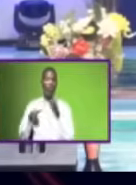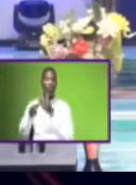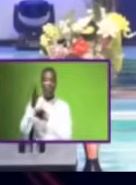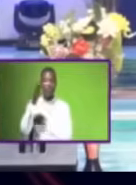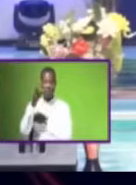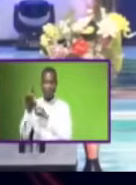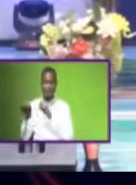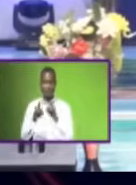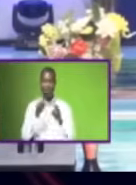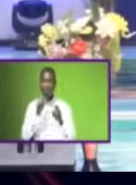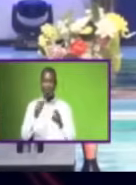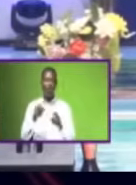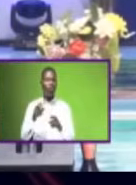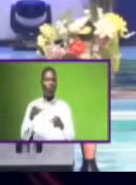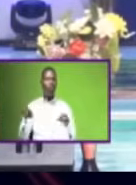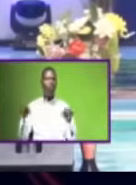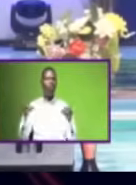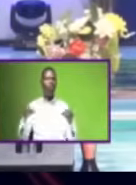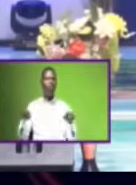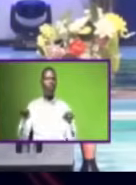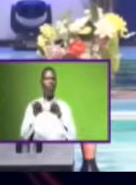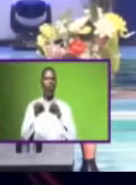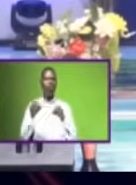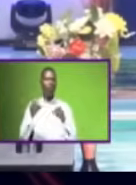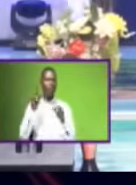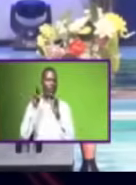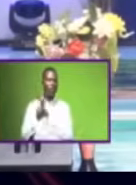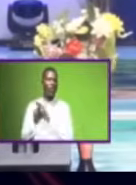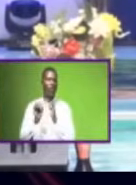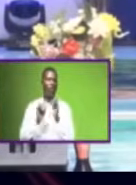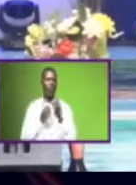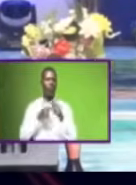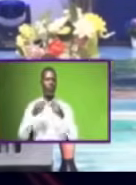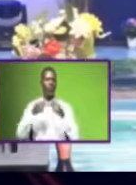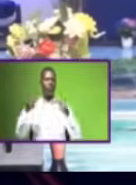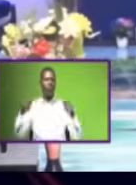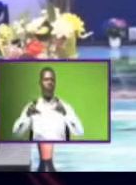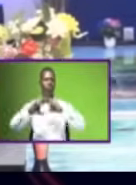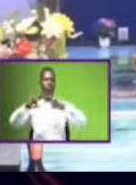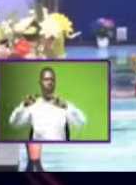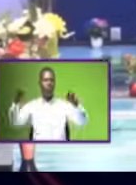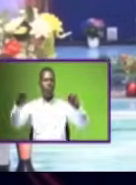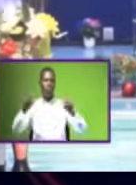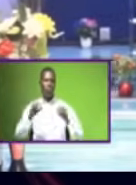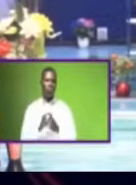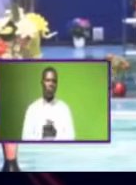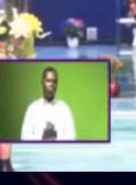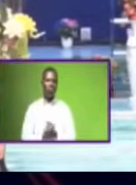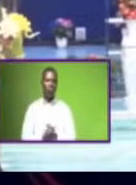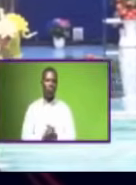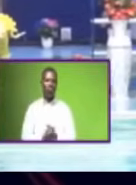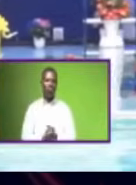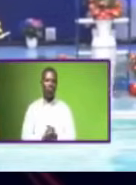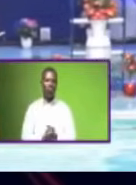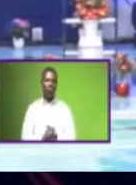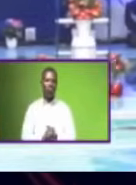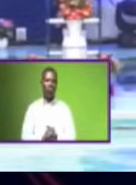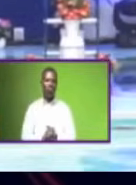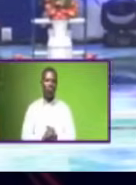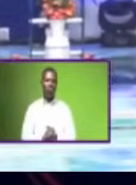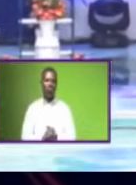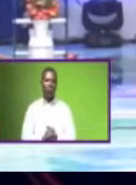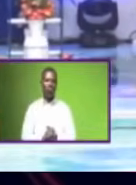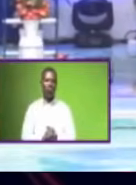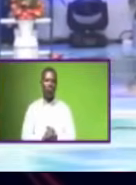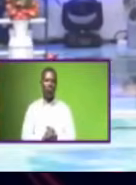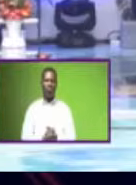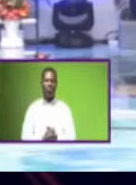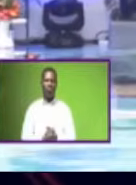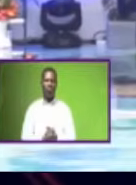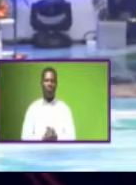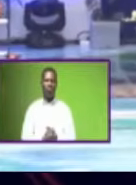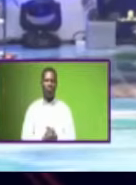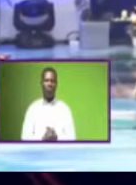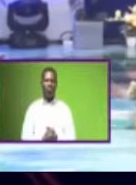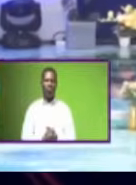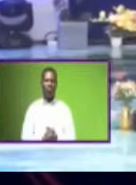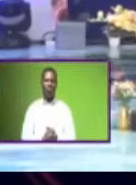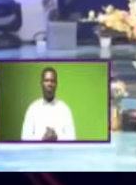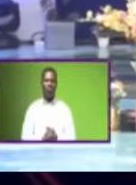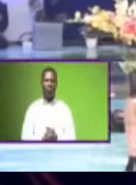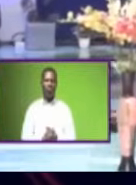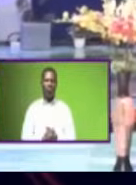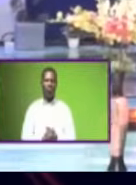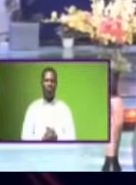For us, we know that whatever we shall ask in his name, so shall the Lord provide. So we do not need to kill our enemies and